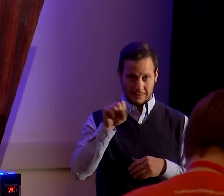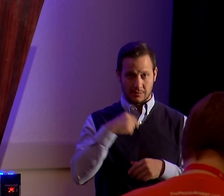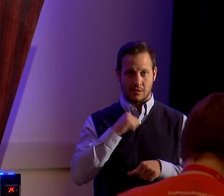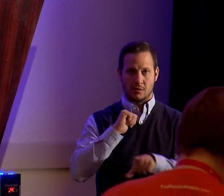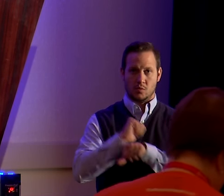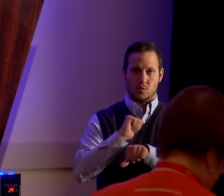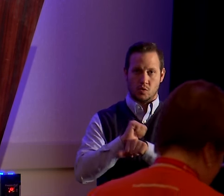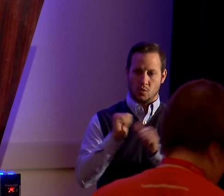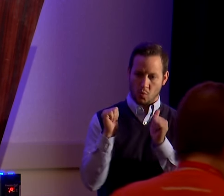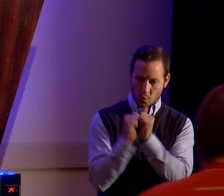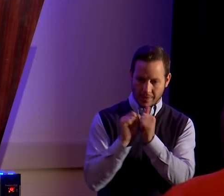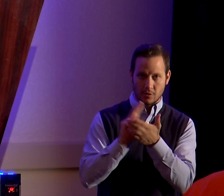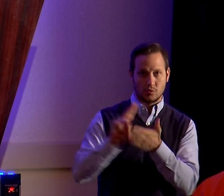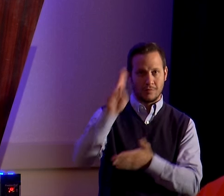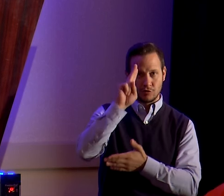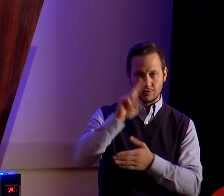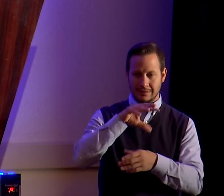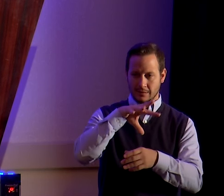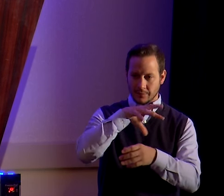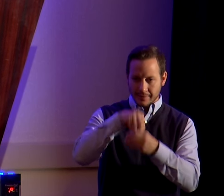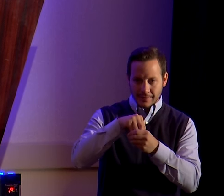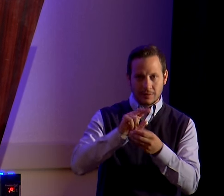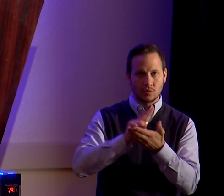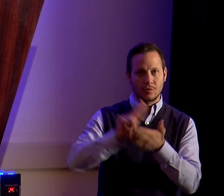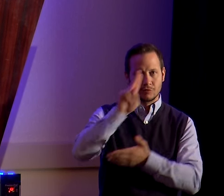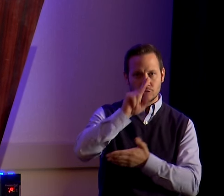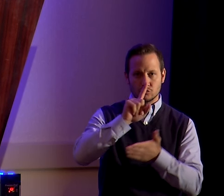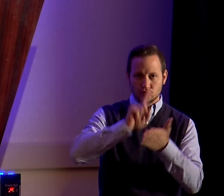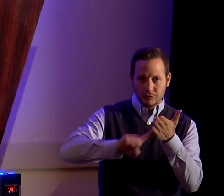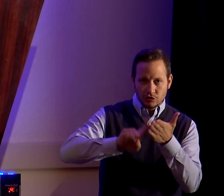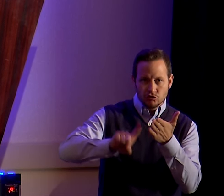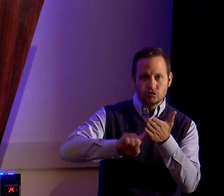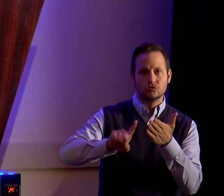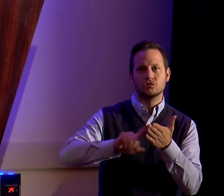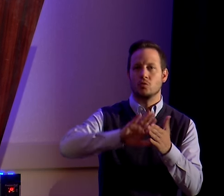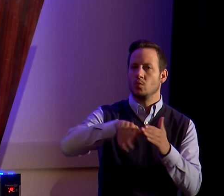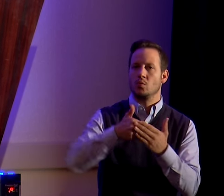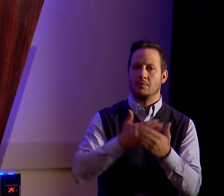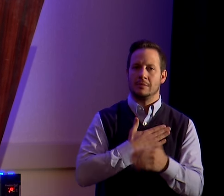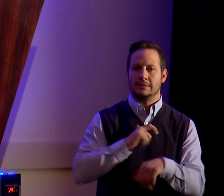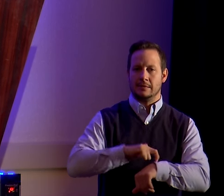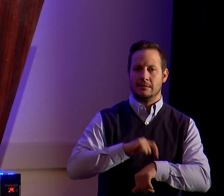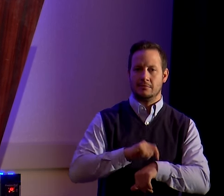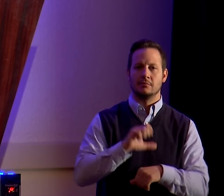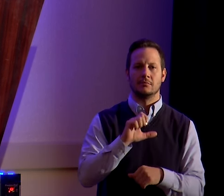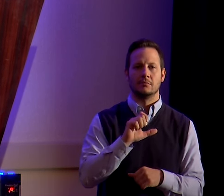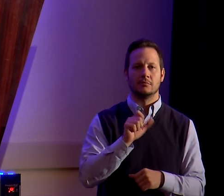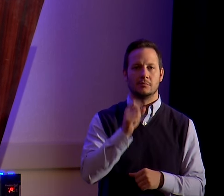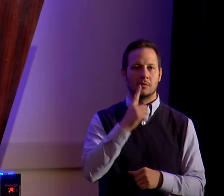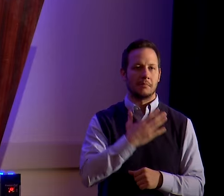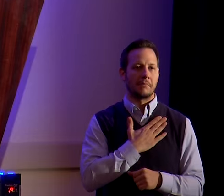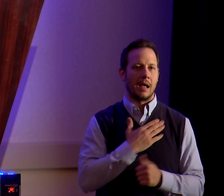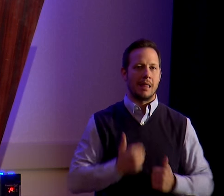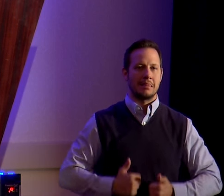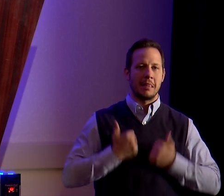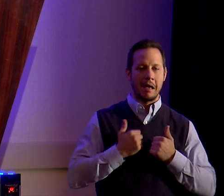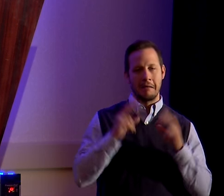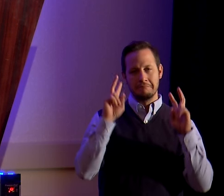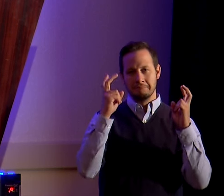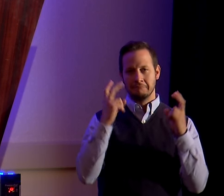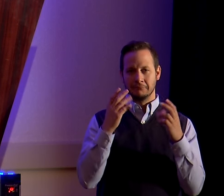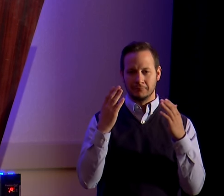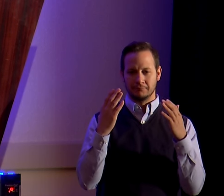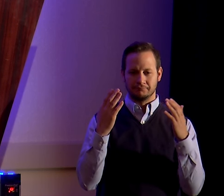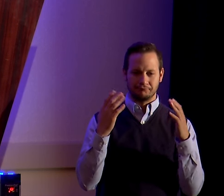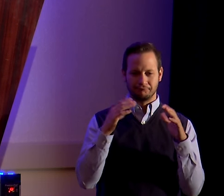with universities, in university, in research environment. So I've led a very sheltered life, so to speak.